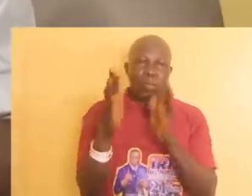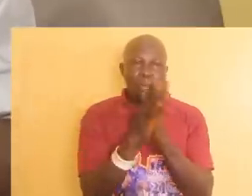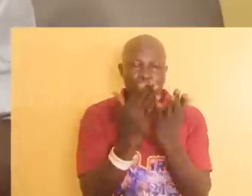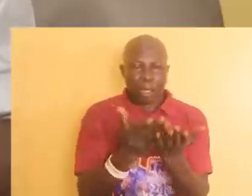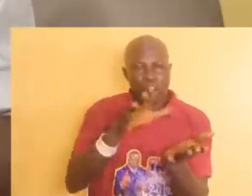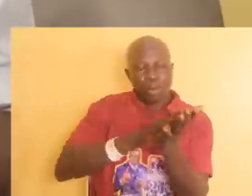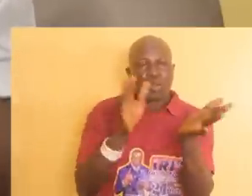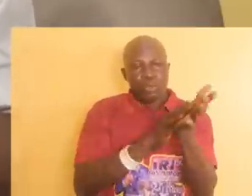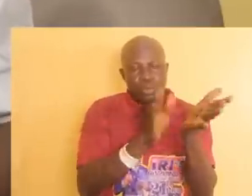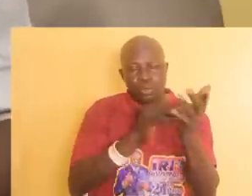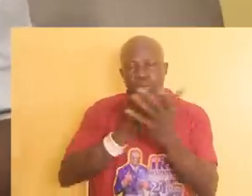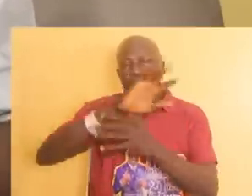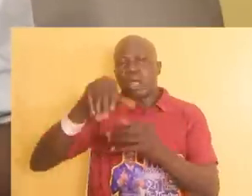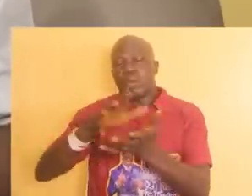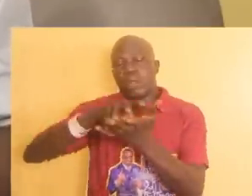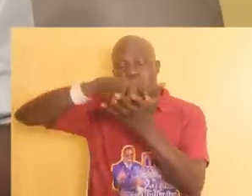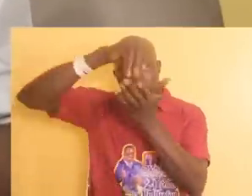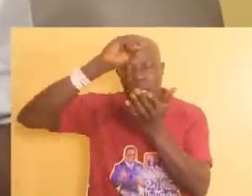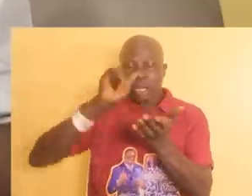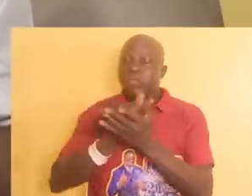that is ongoing. I call me Agbara.